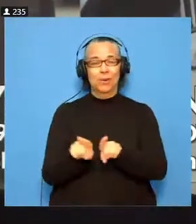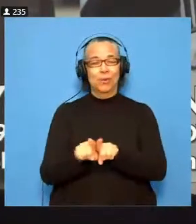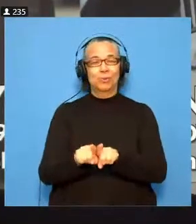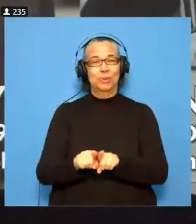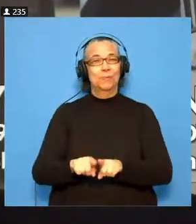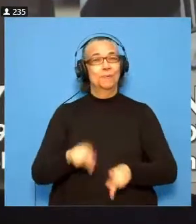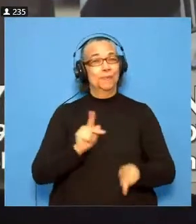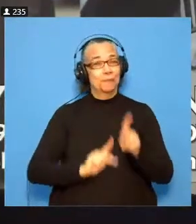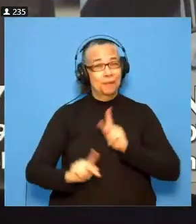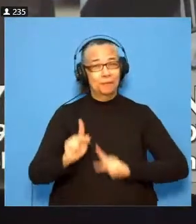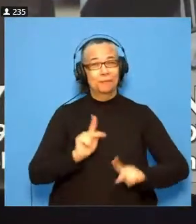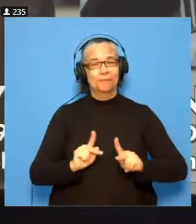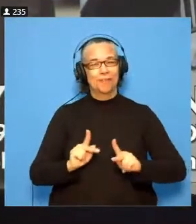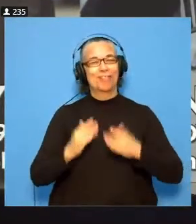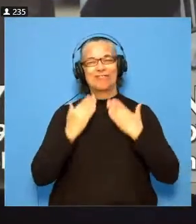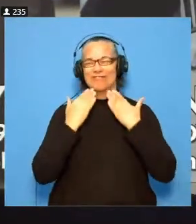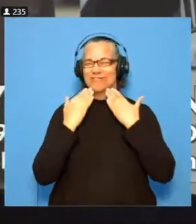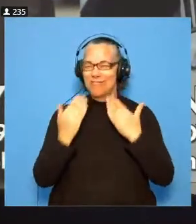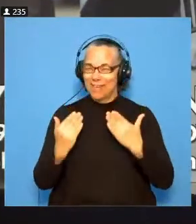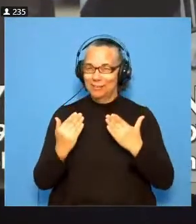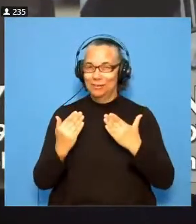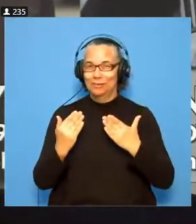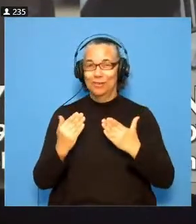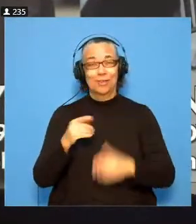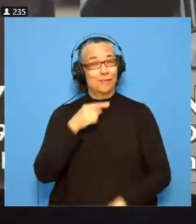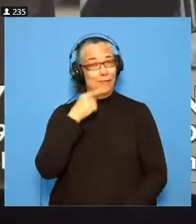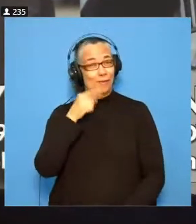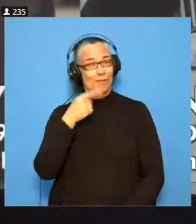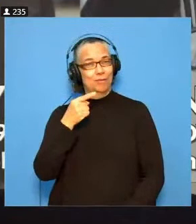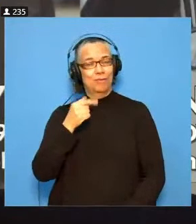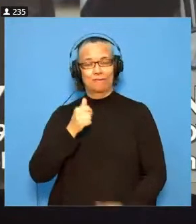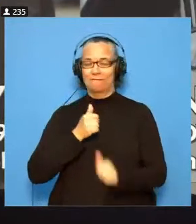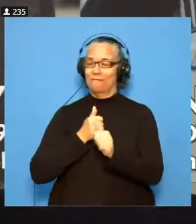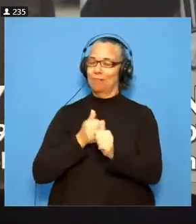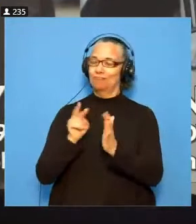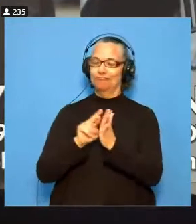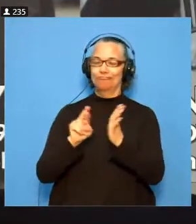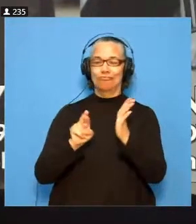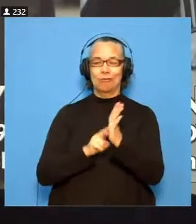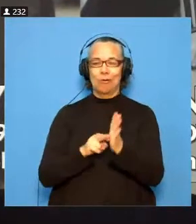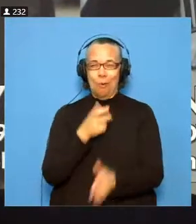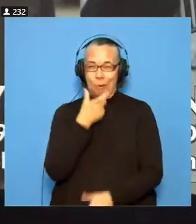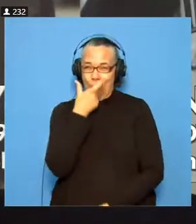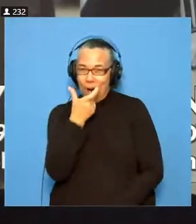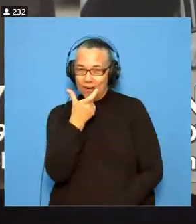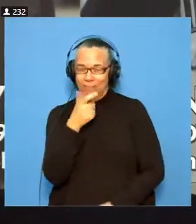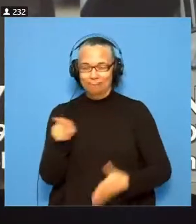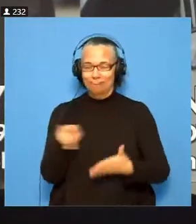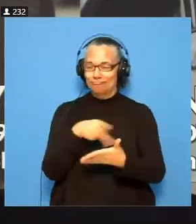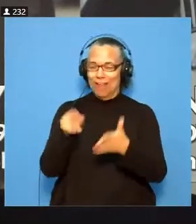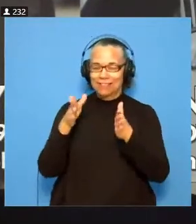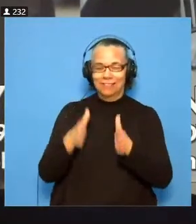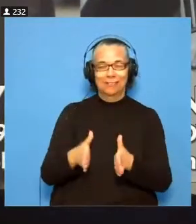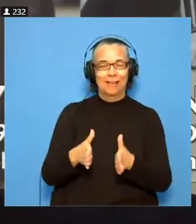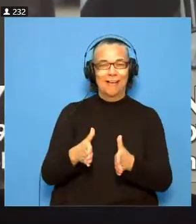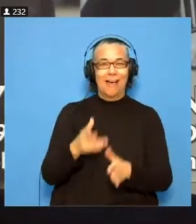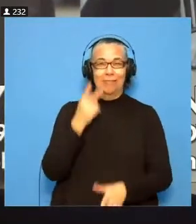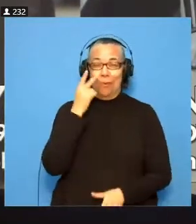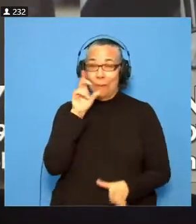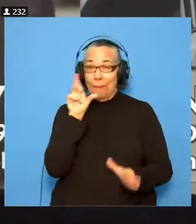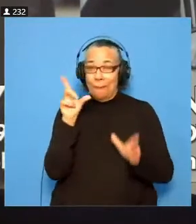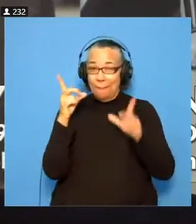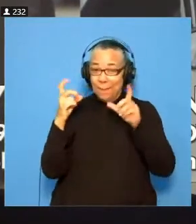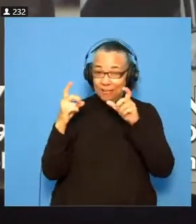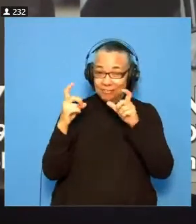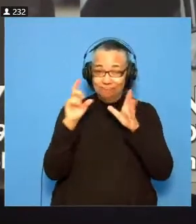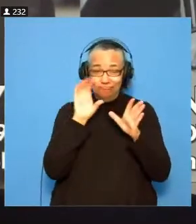And I want to, of course, say thank you to the public for adhering to the guidelines when watching the Gombes. I saw pictures and videos from areas such as